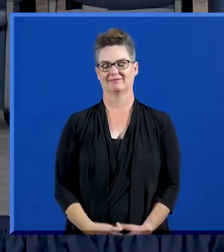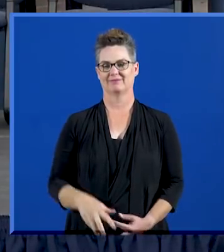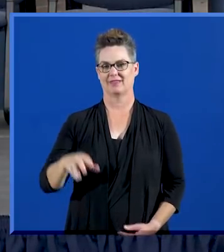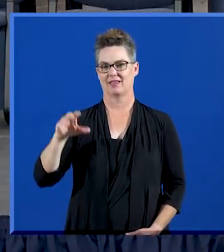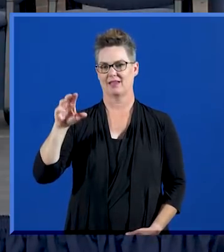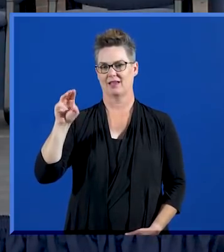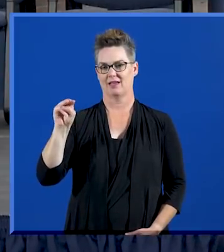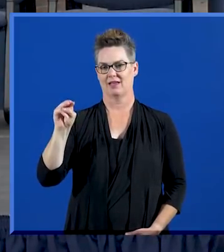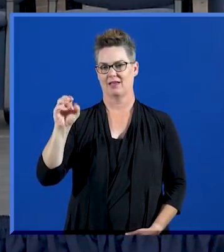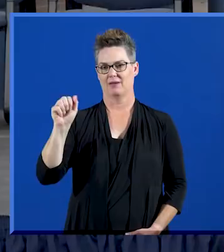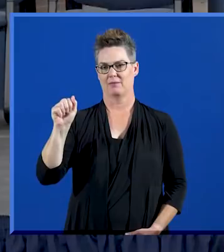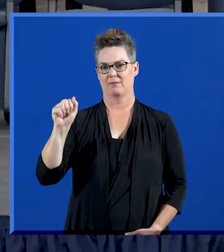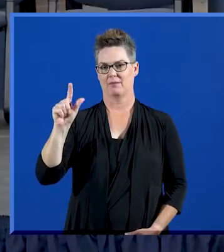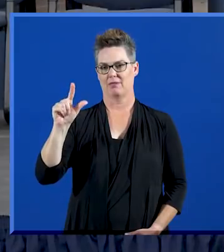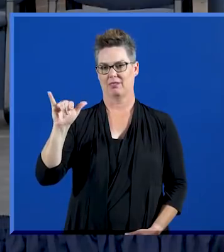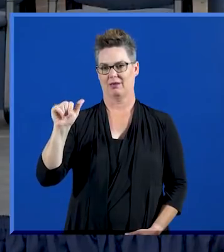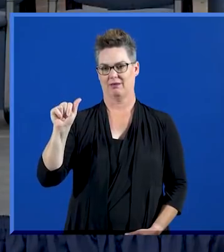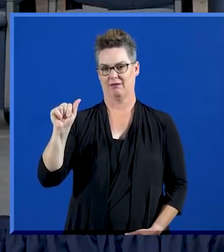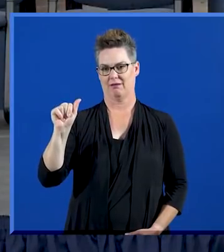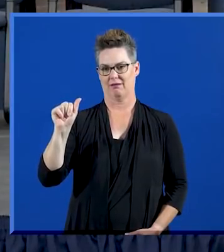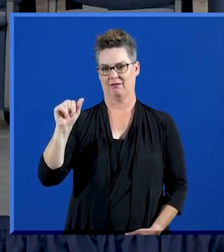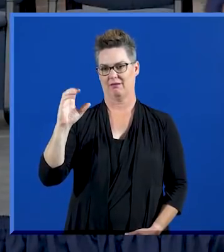Malia Costas.